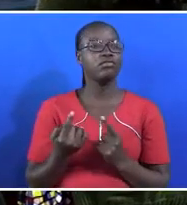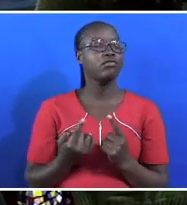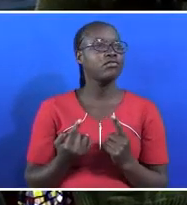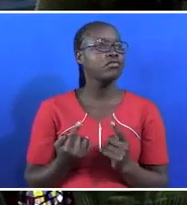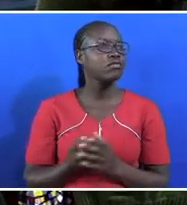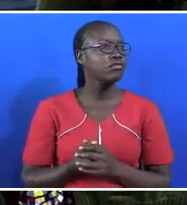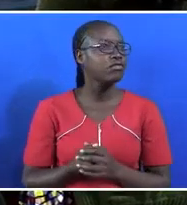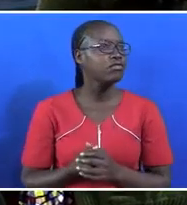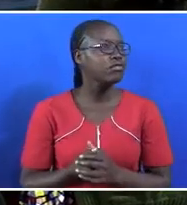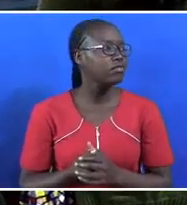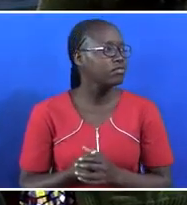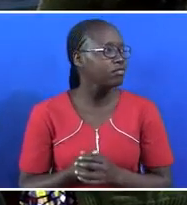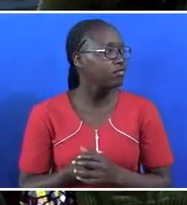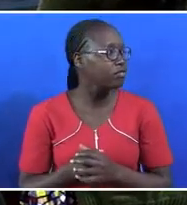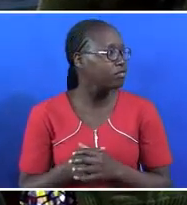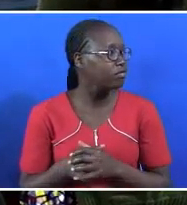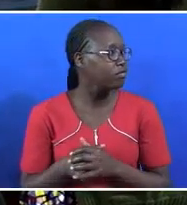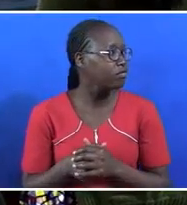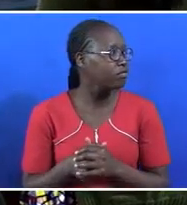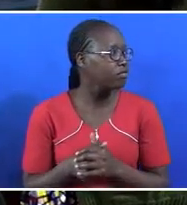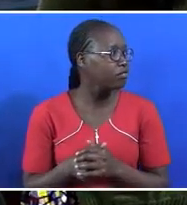come.